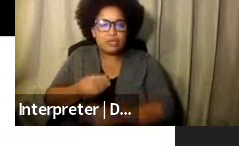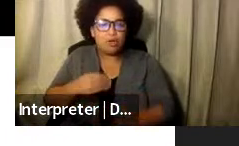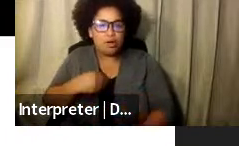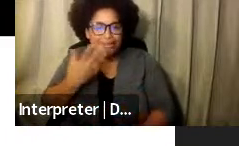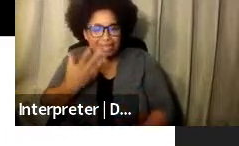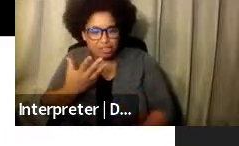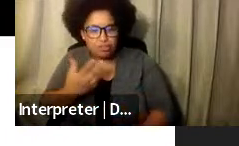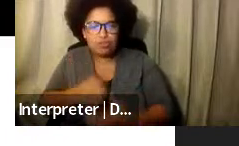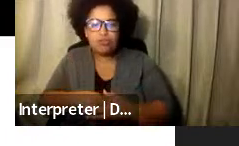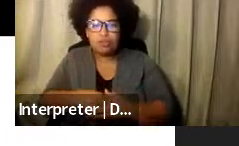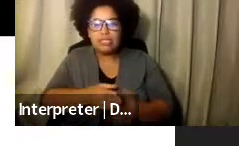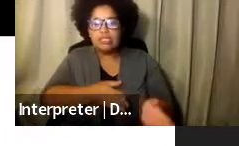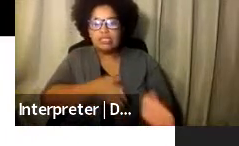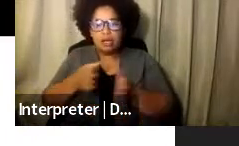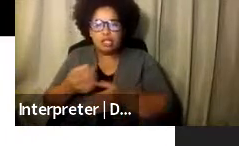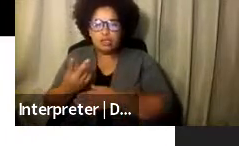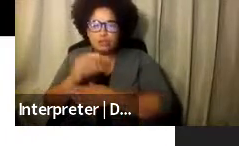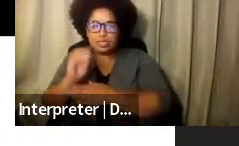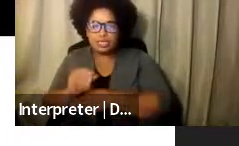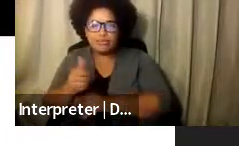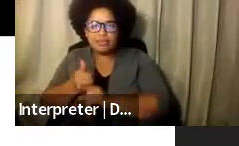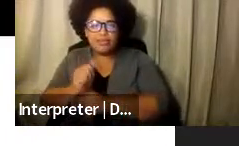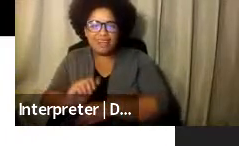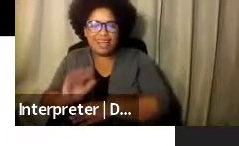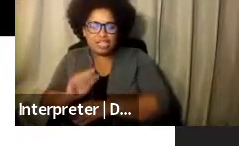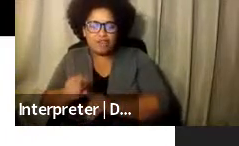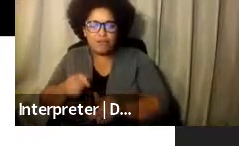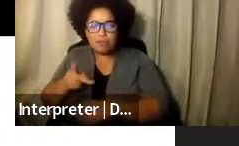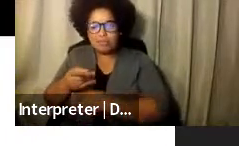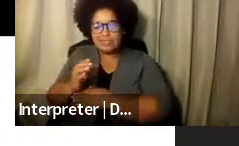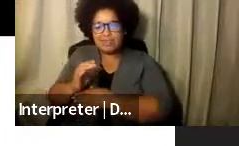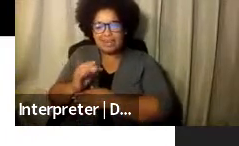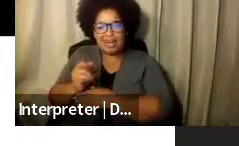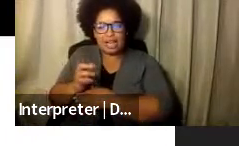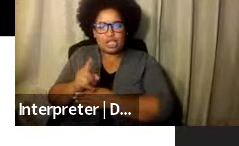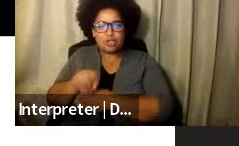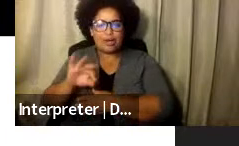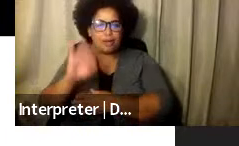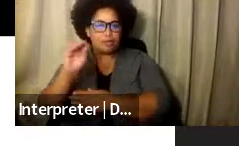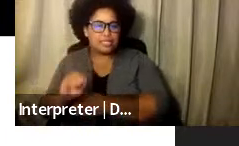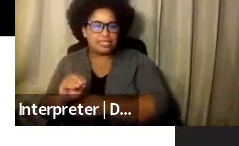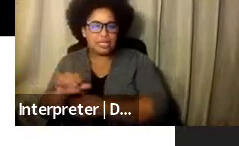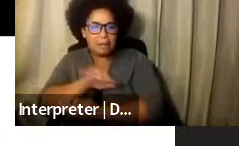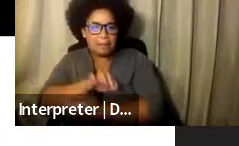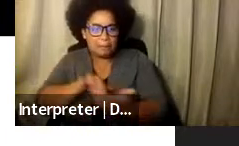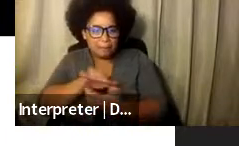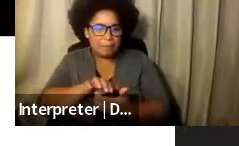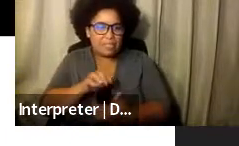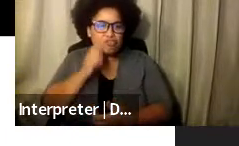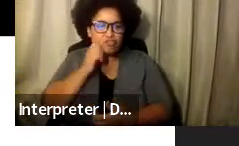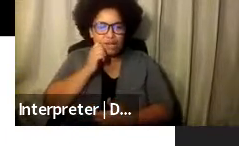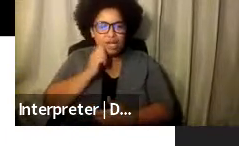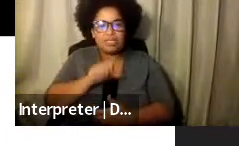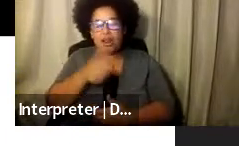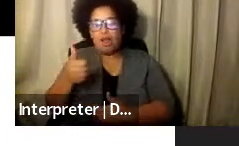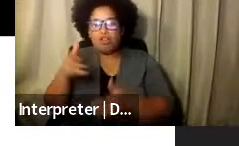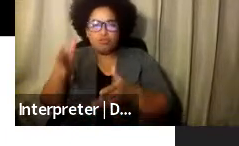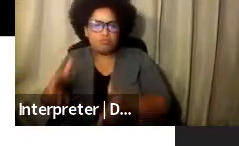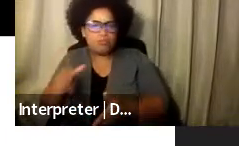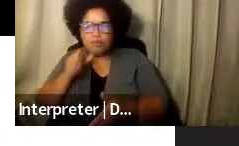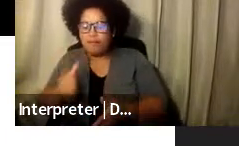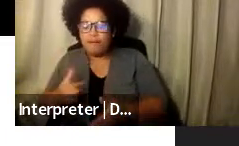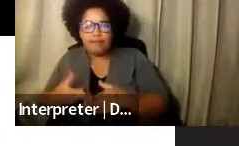then 2% identified as Asian or Pacific Islander, and then 9% identified as mixed race, and the rest chose not